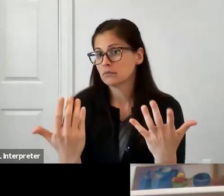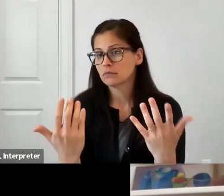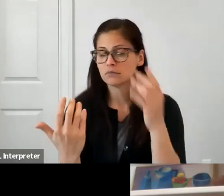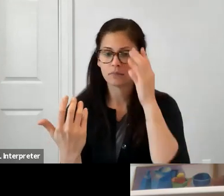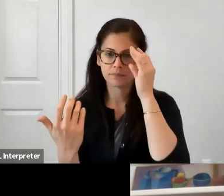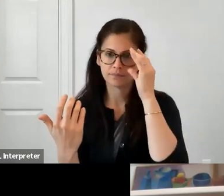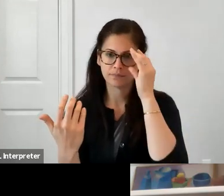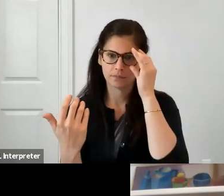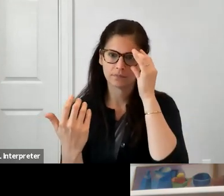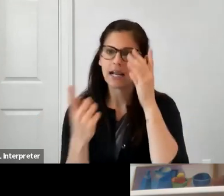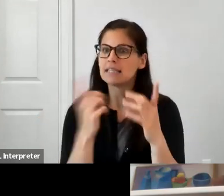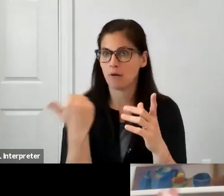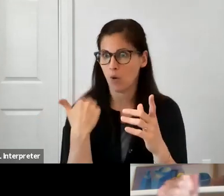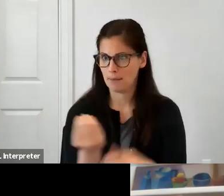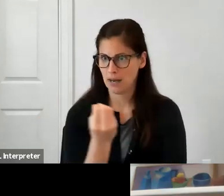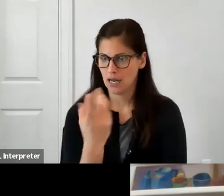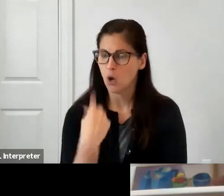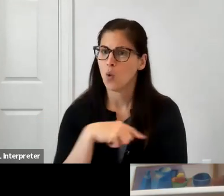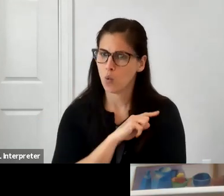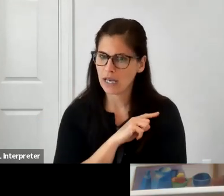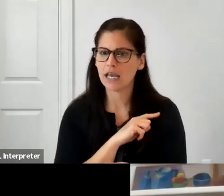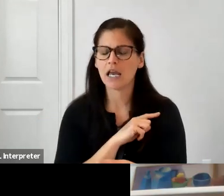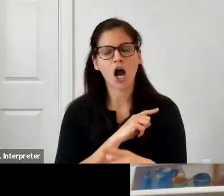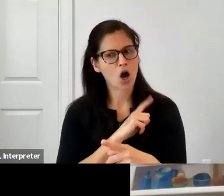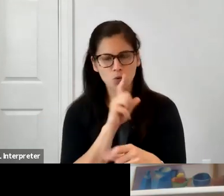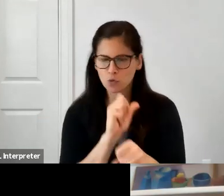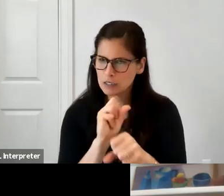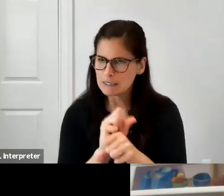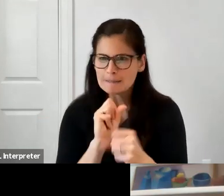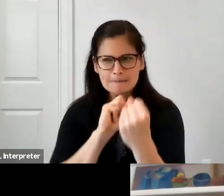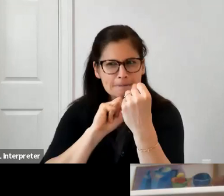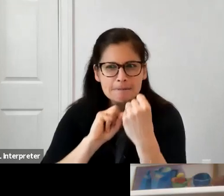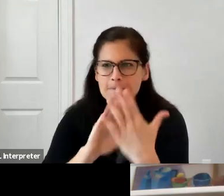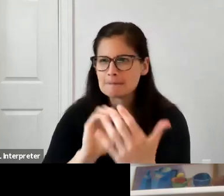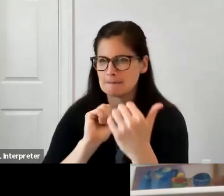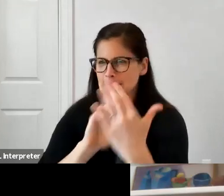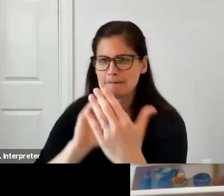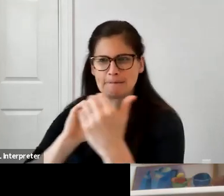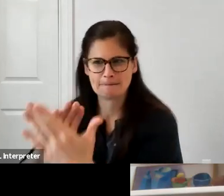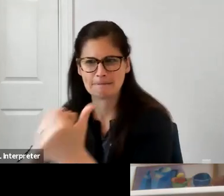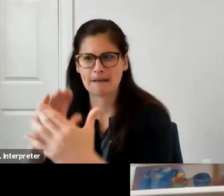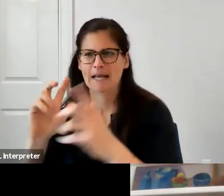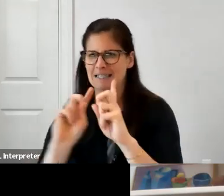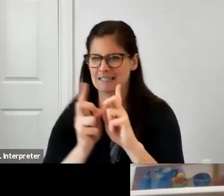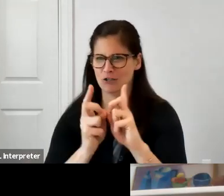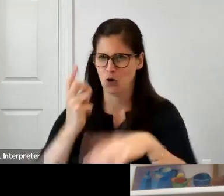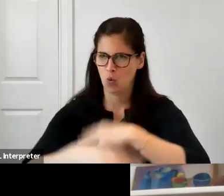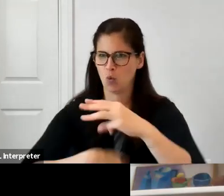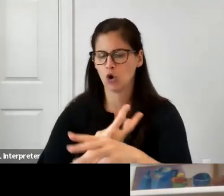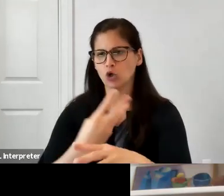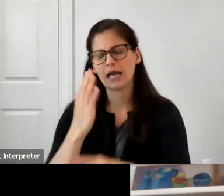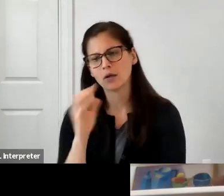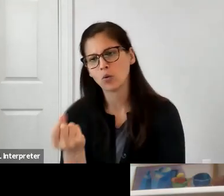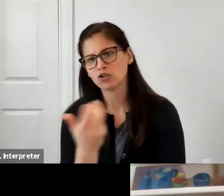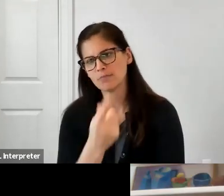said on Monday, we are wrestling this digital world into submission. I know Shakespeare would have had better words to say that,